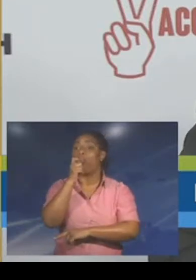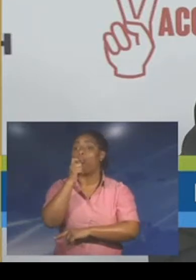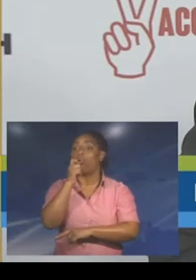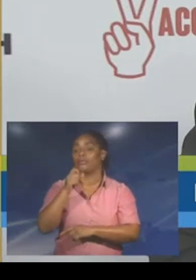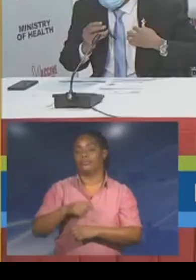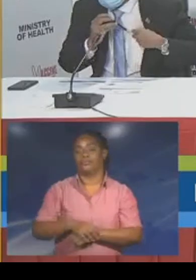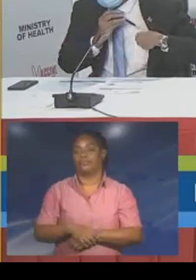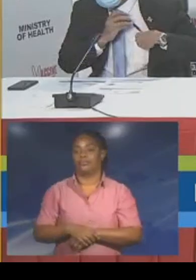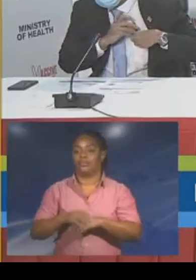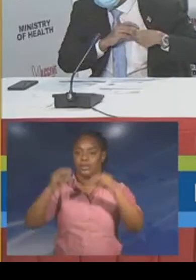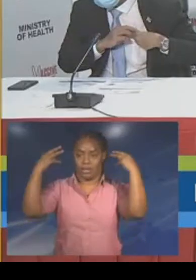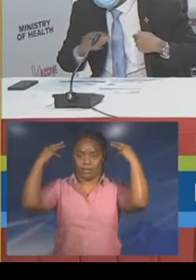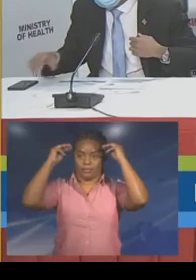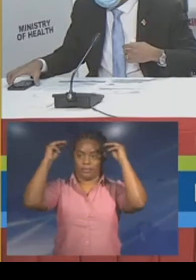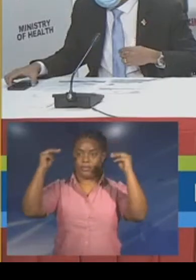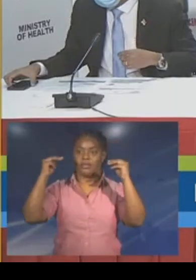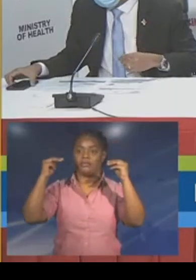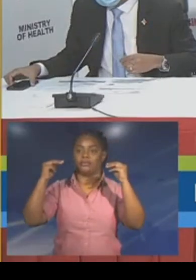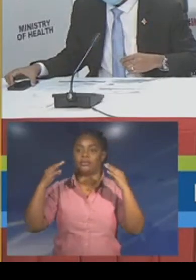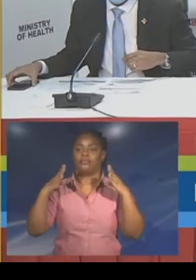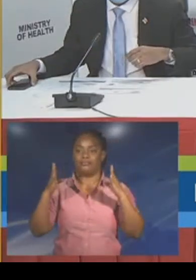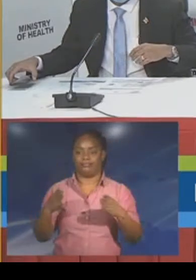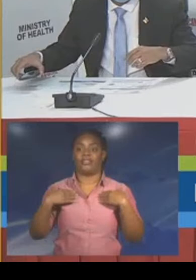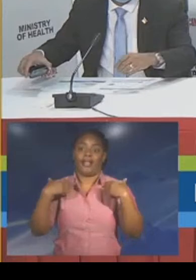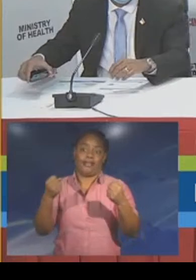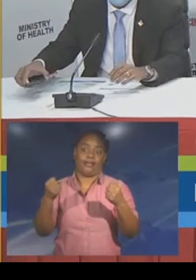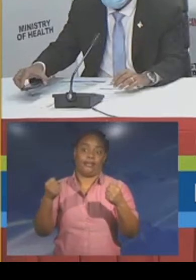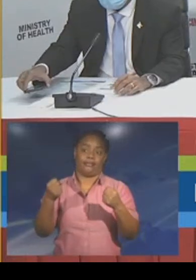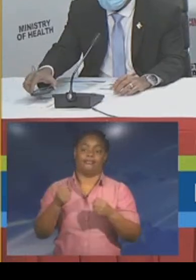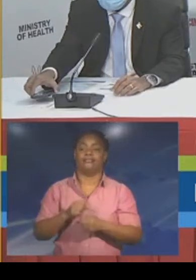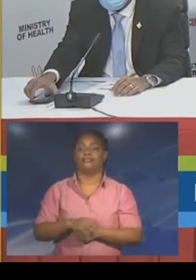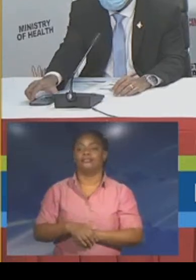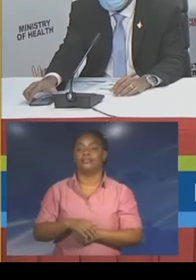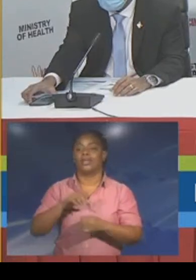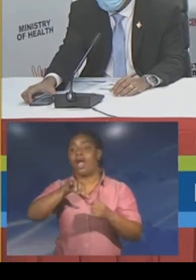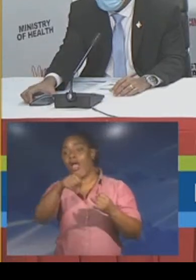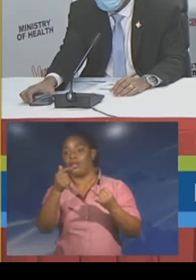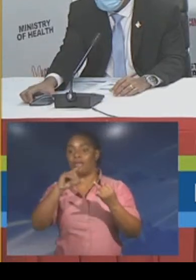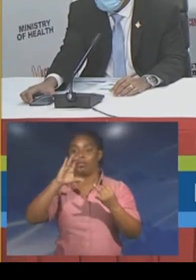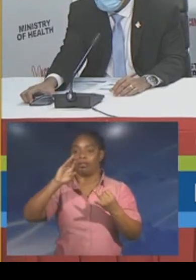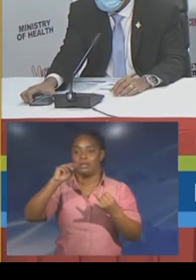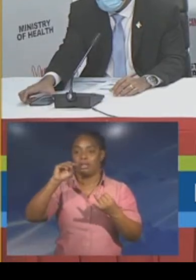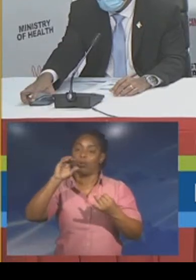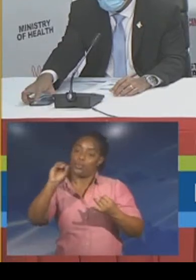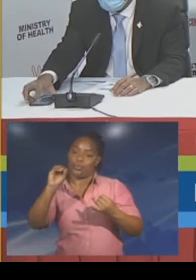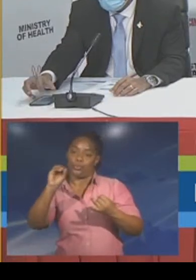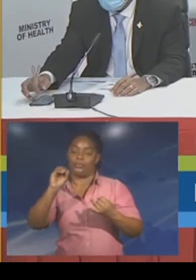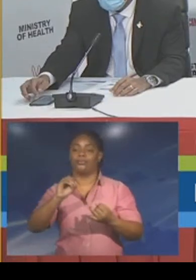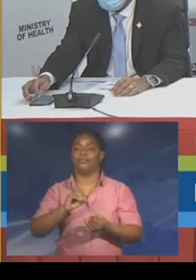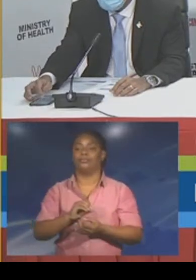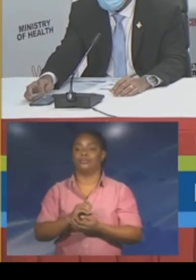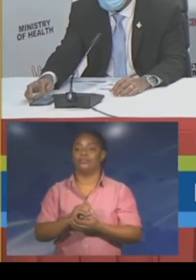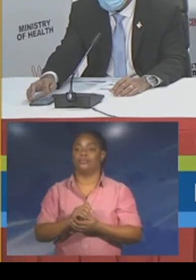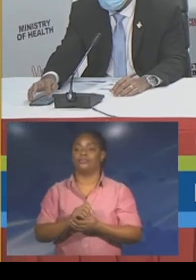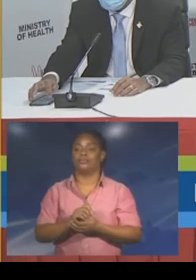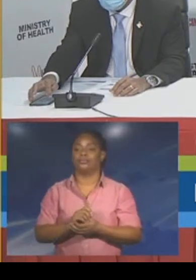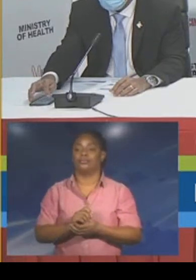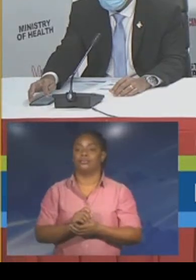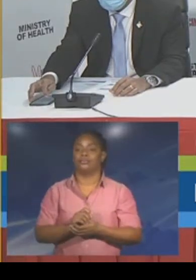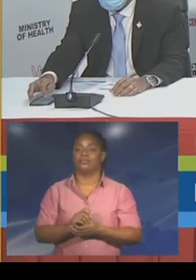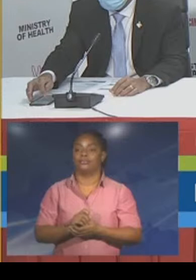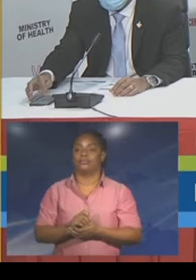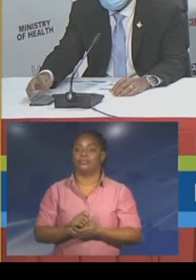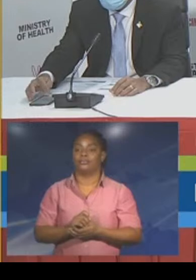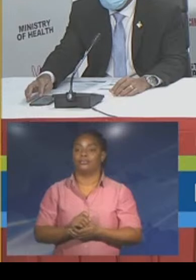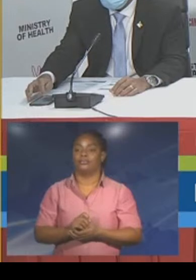Honorable Terence Dayal Singh, our Minister of Health, followed by Dr. Roshan Parasram, Chief Medical Officer, Ministry of Health,